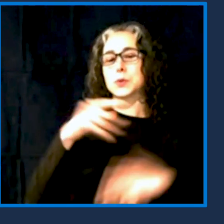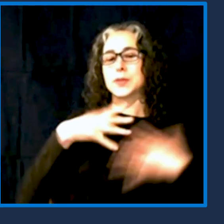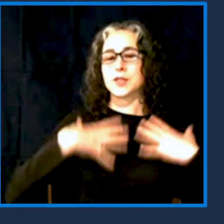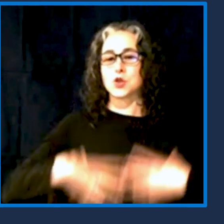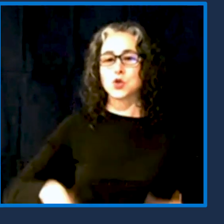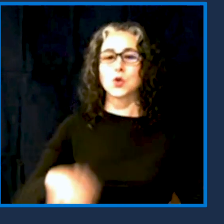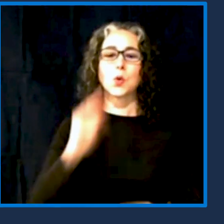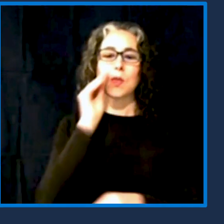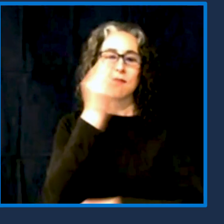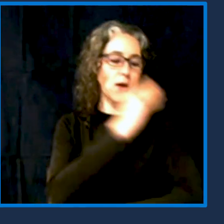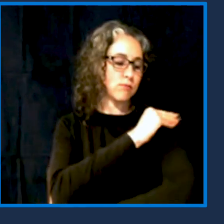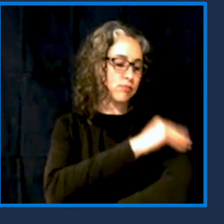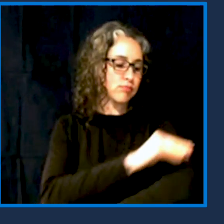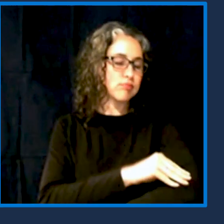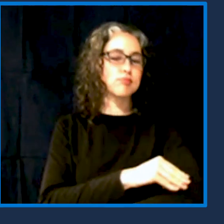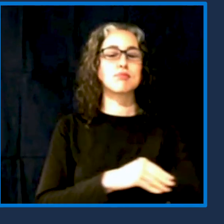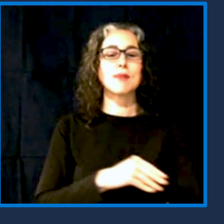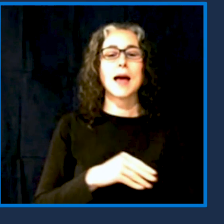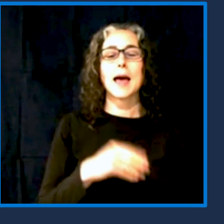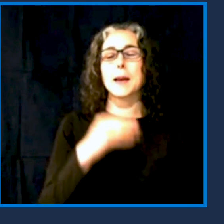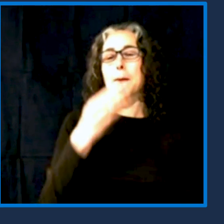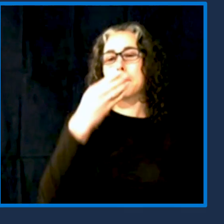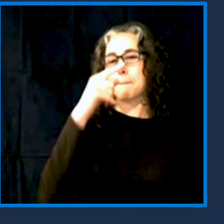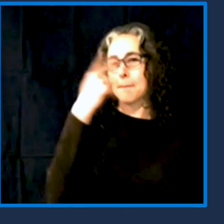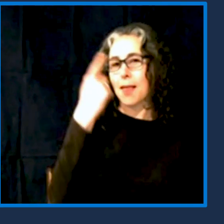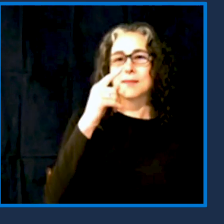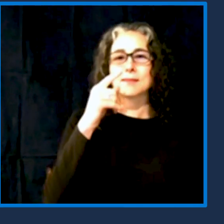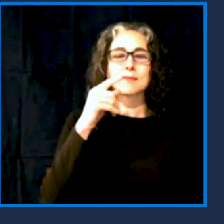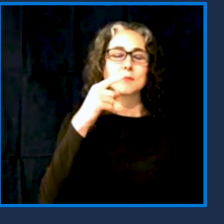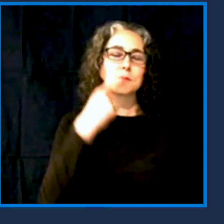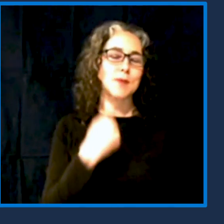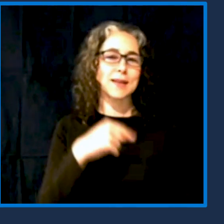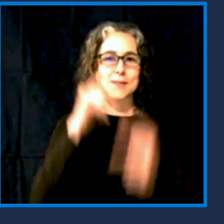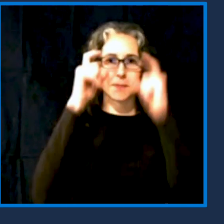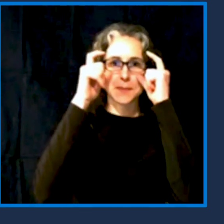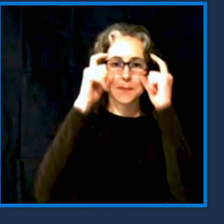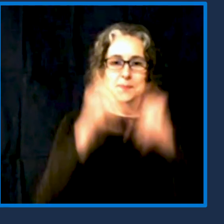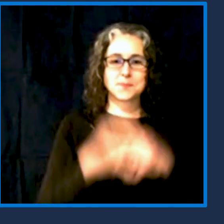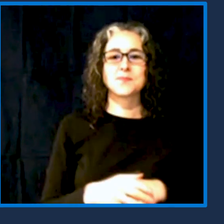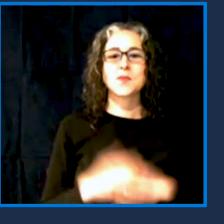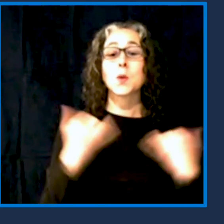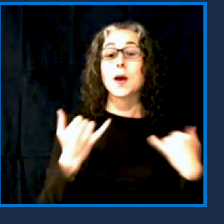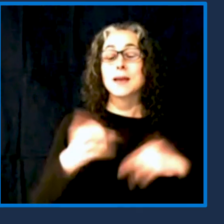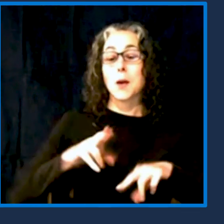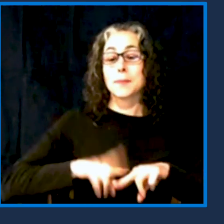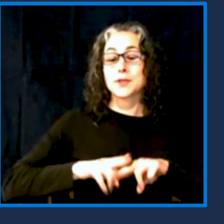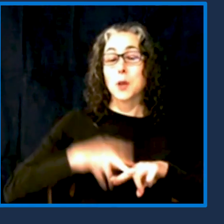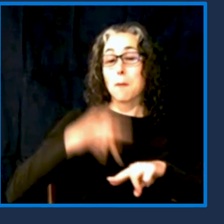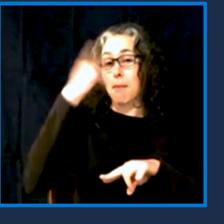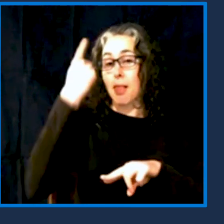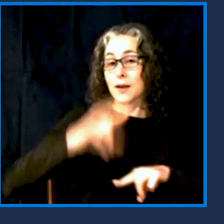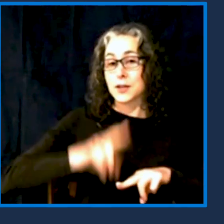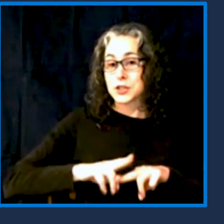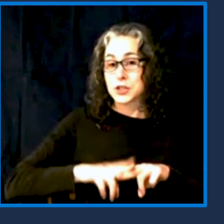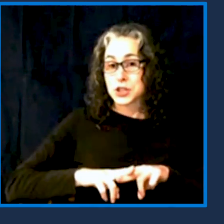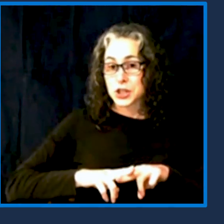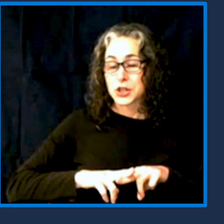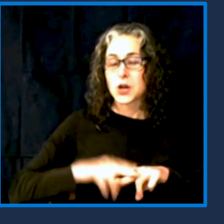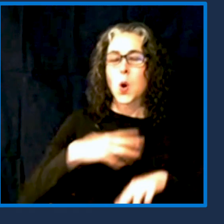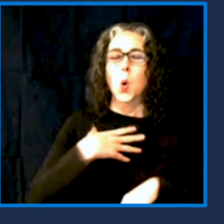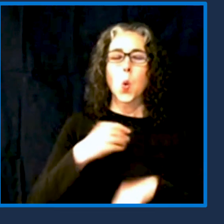wearing black and red specs. I'm right now sitting in my home office on a black chair with a white